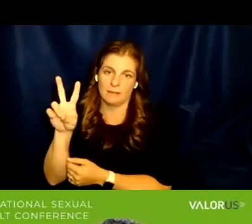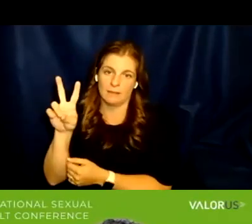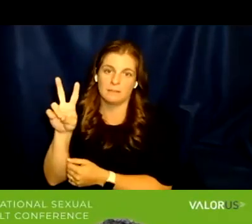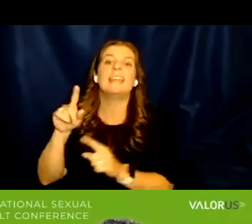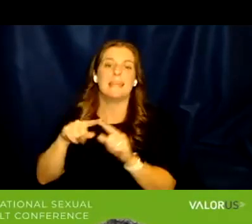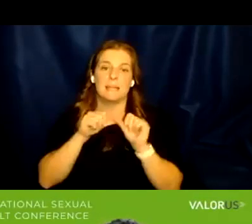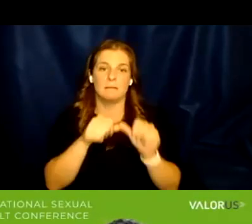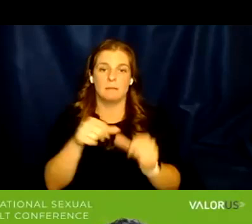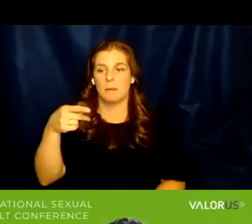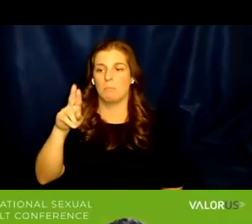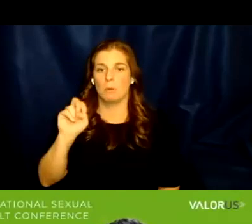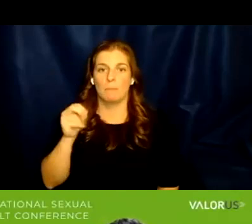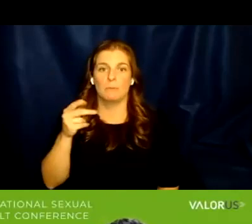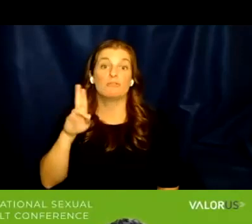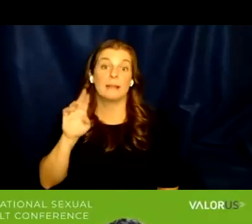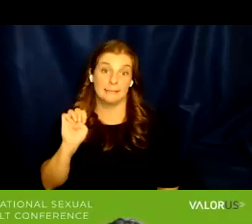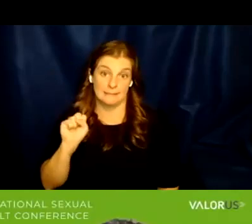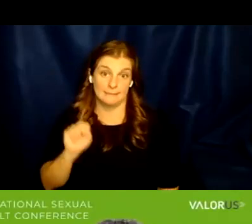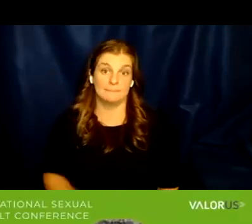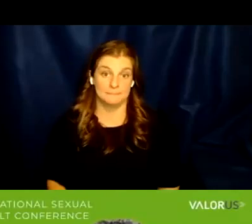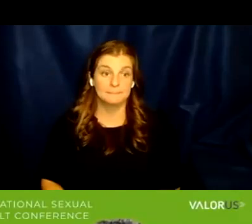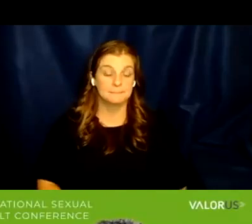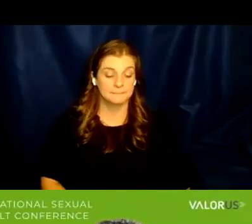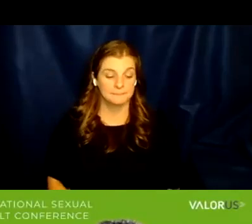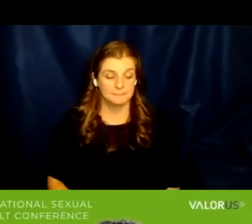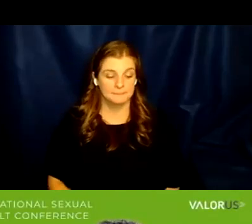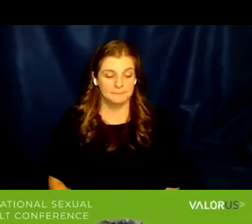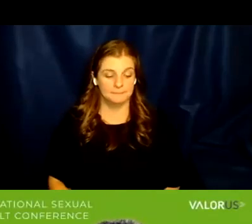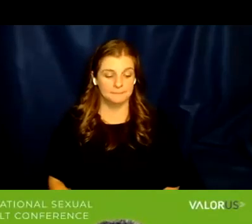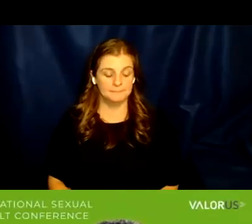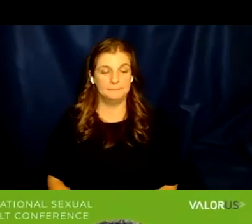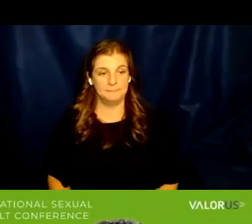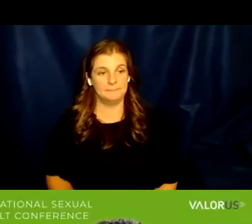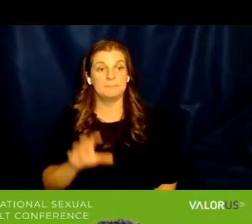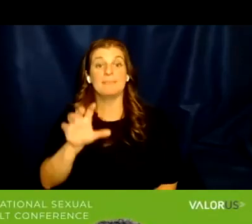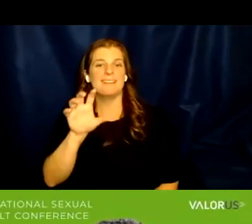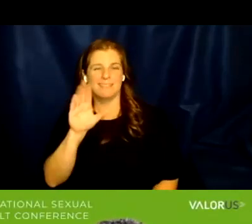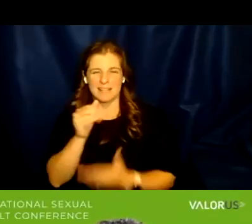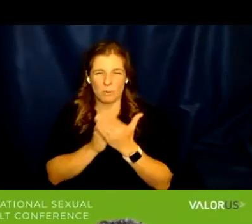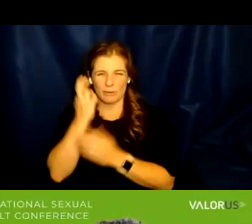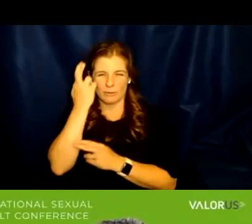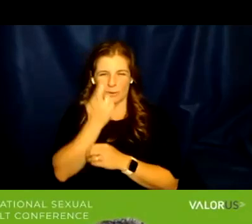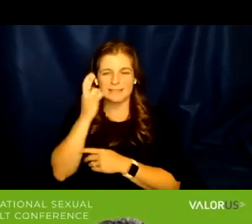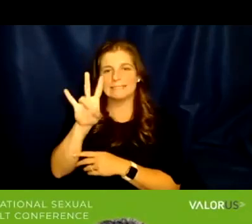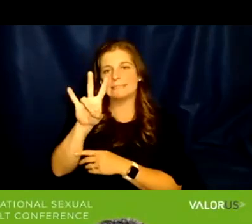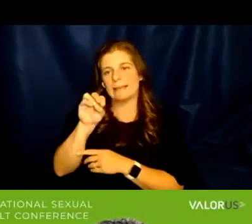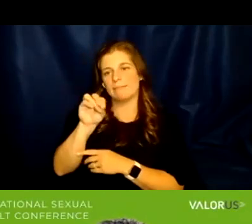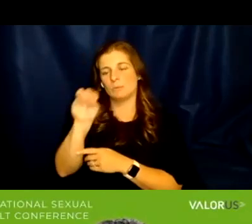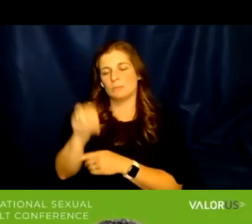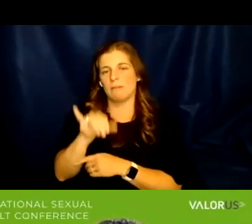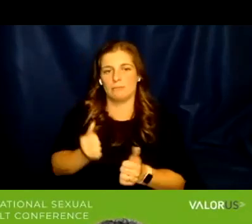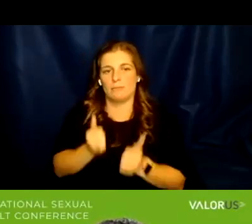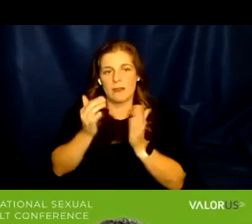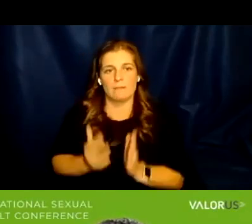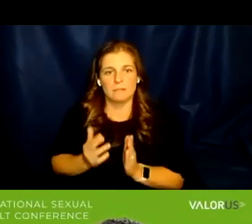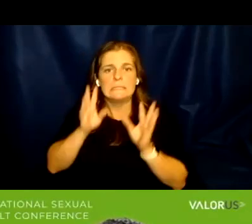sexual violence. And that is part of the reason that 70% of survivors choose not to report their